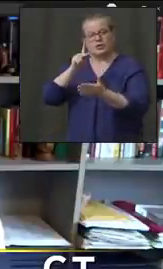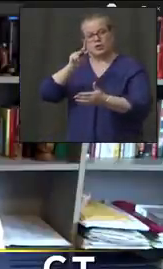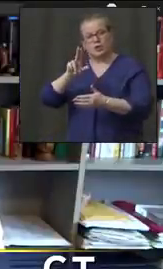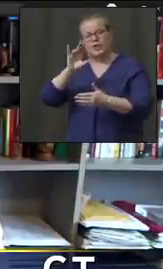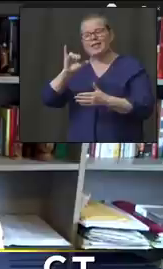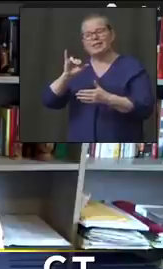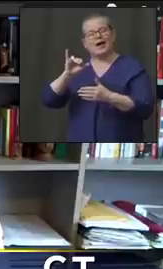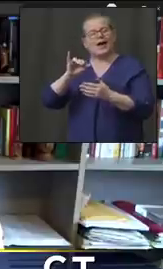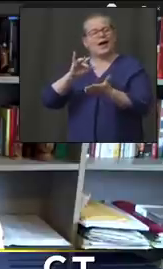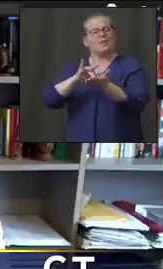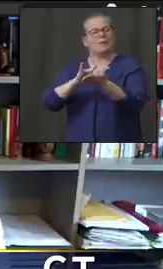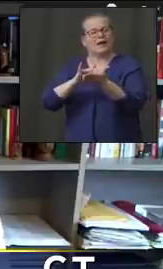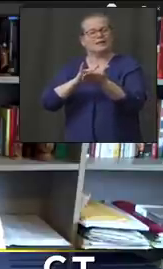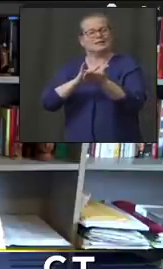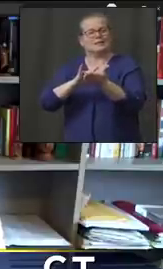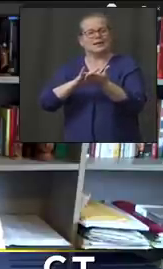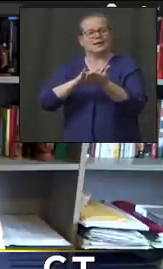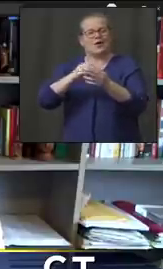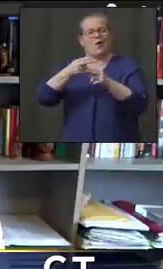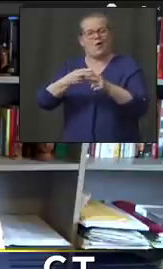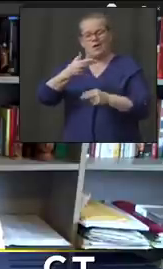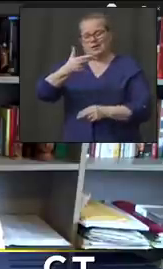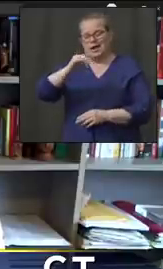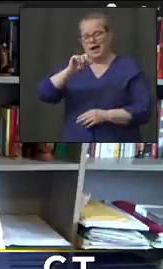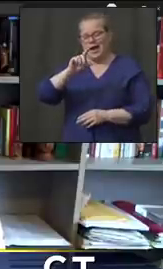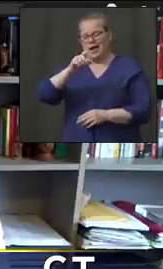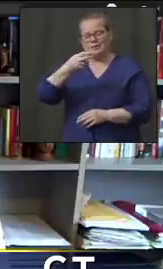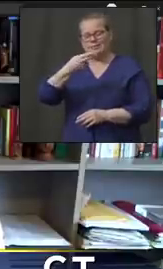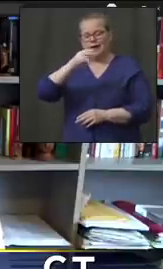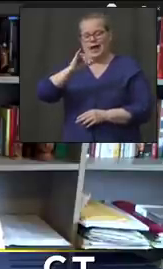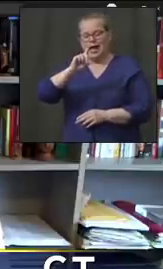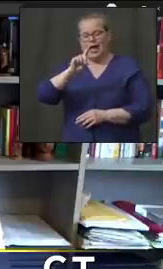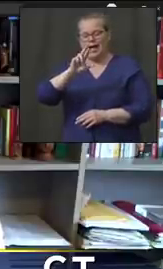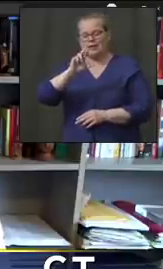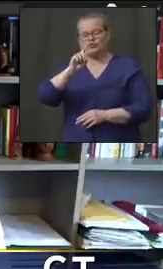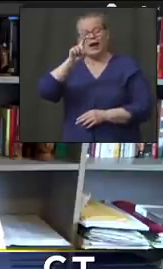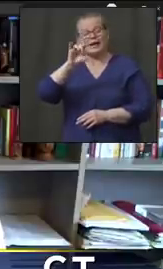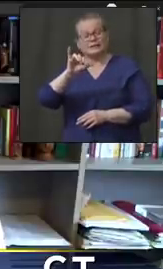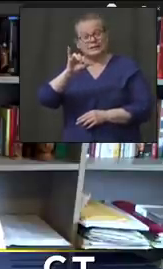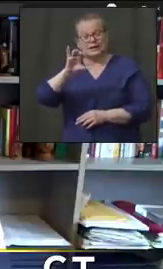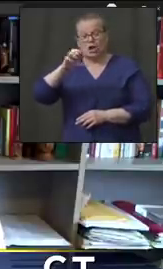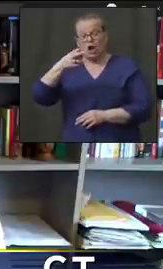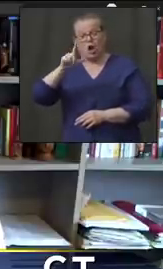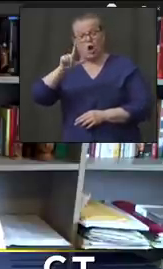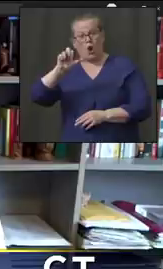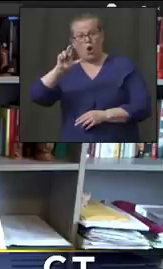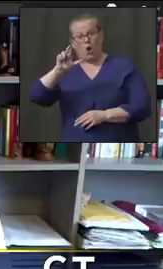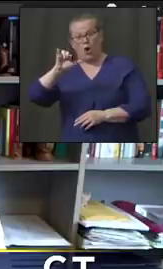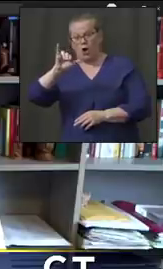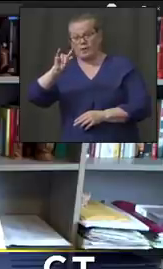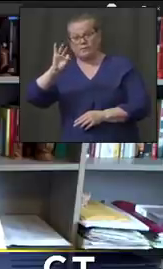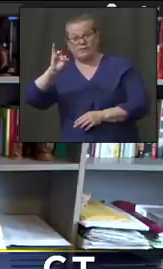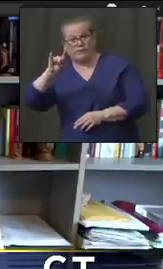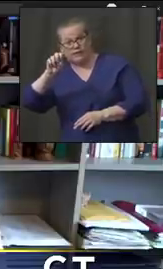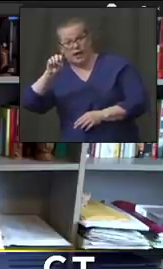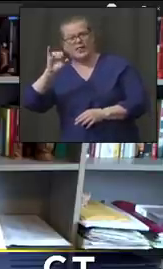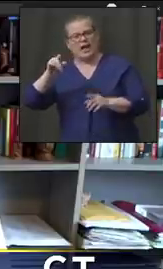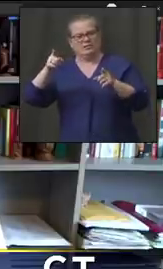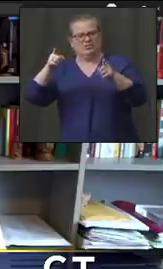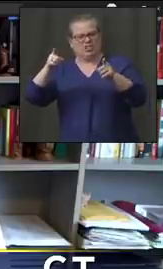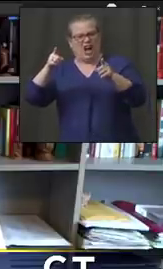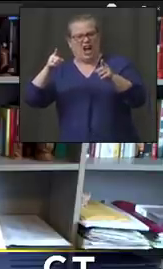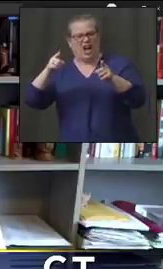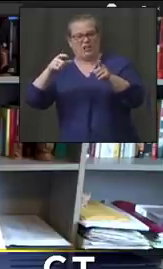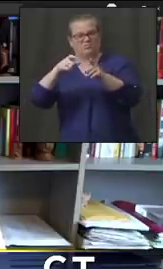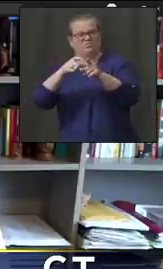this is still in clinical trials. It's under evaluation. And I think in the past, we've discussed this issue at